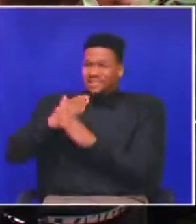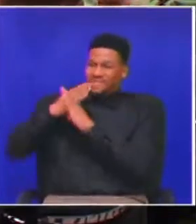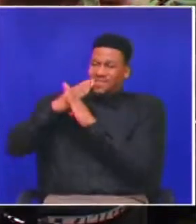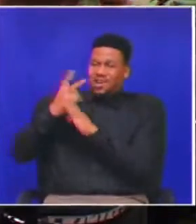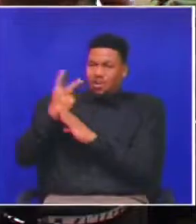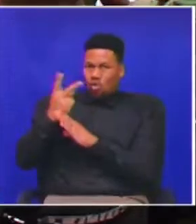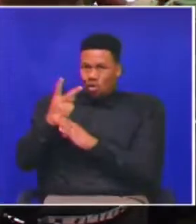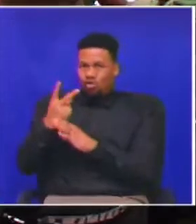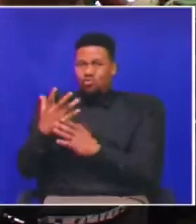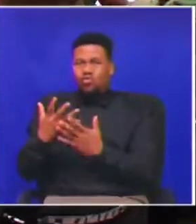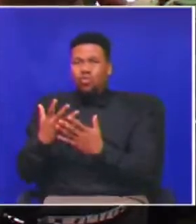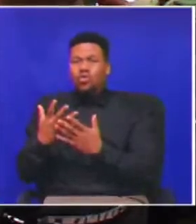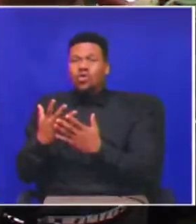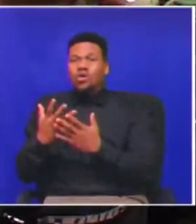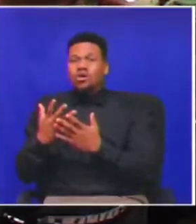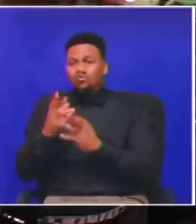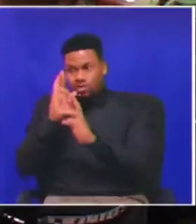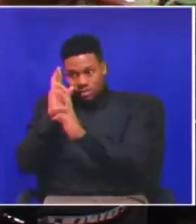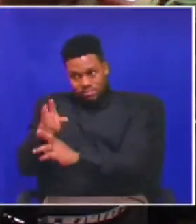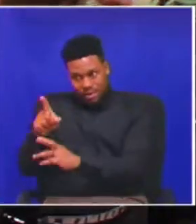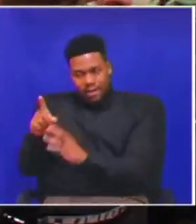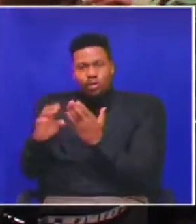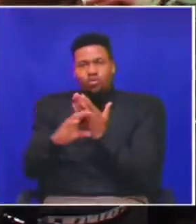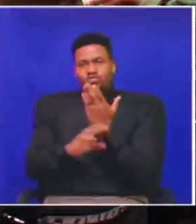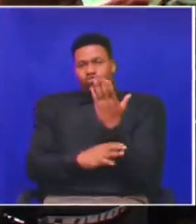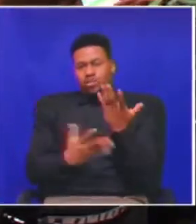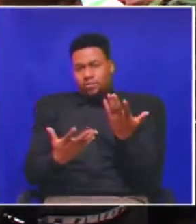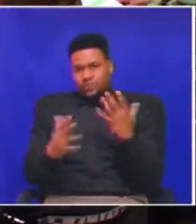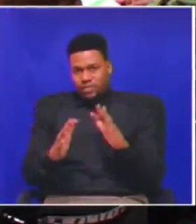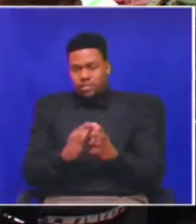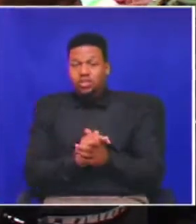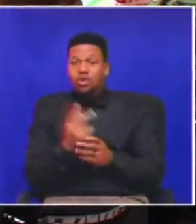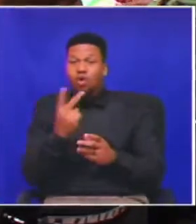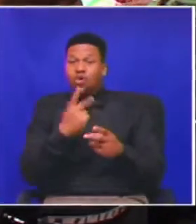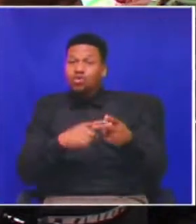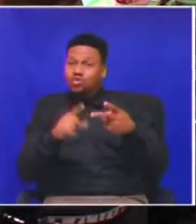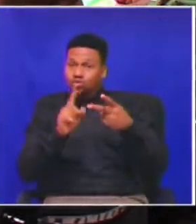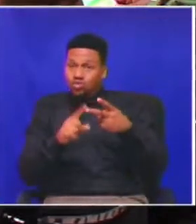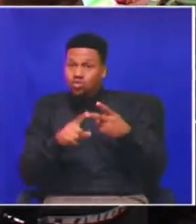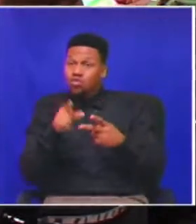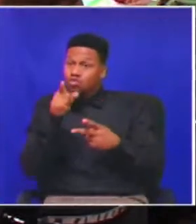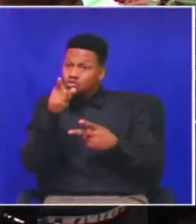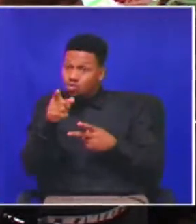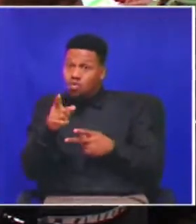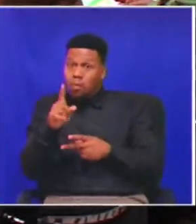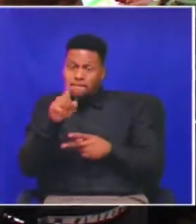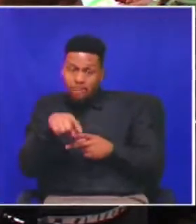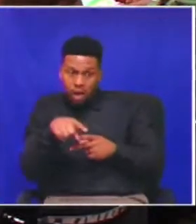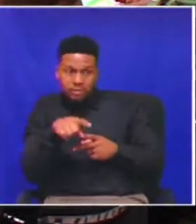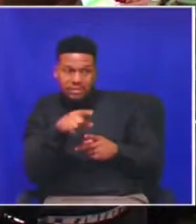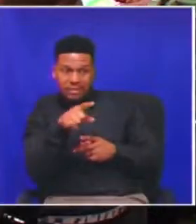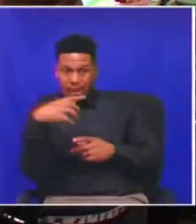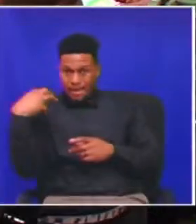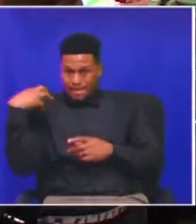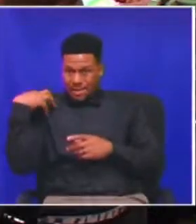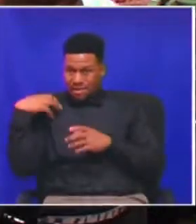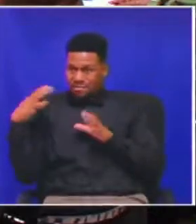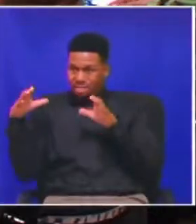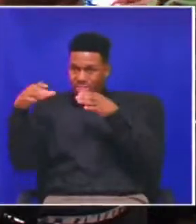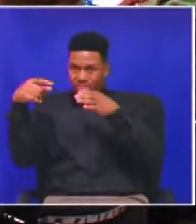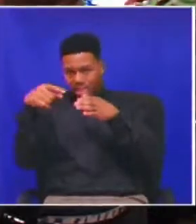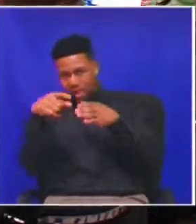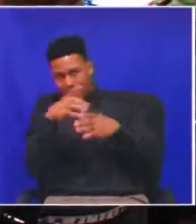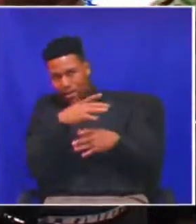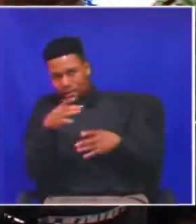55, subsection 2 of the Constitution to hold the executive accountable, he, as the head of state and government,